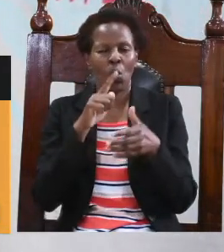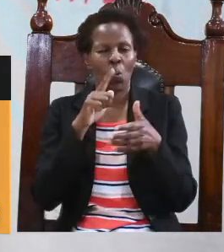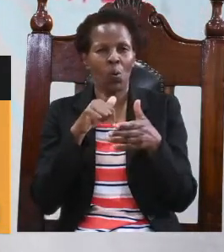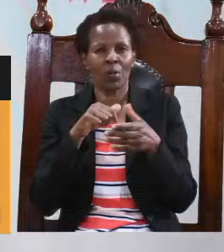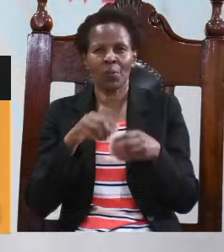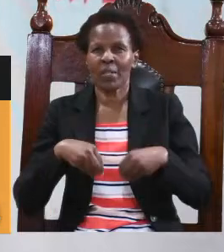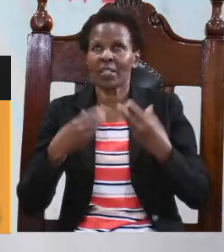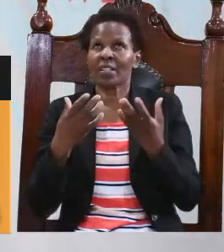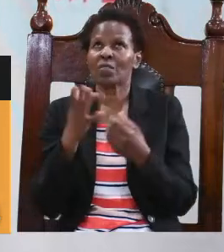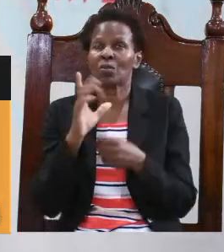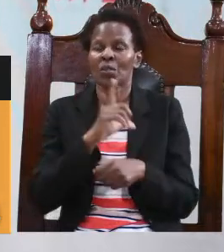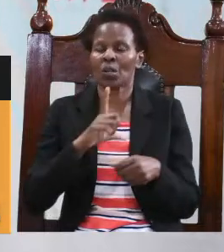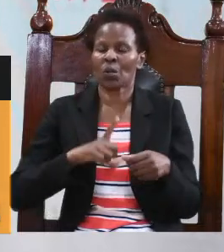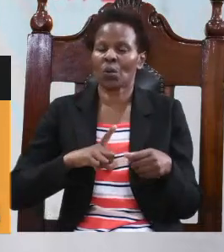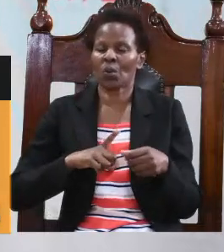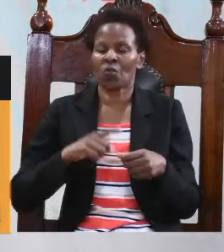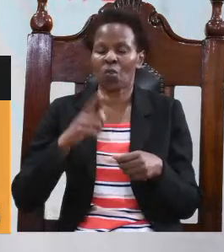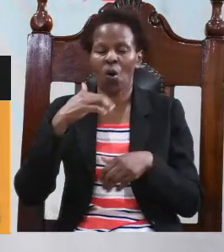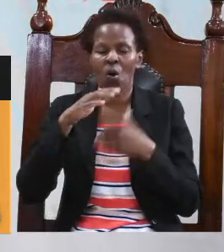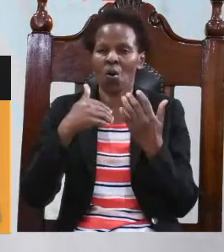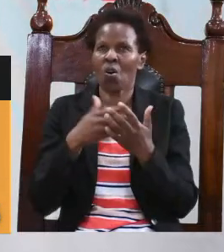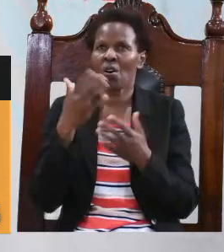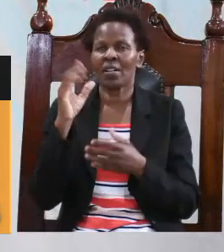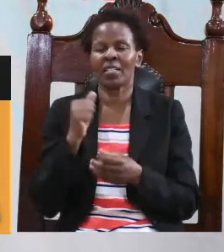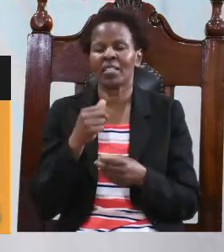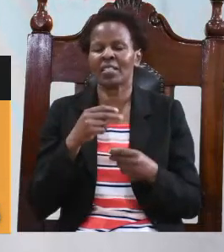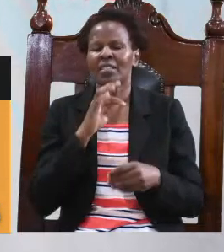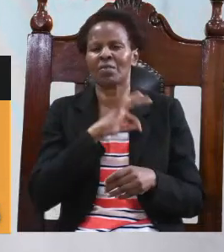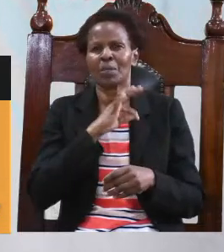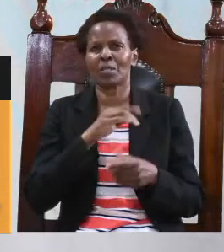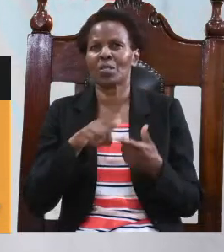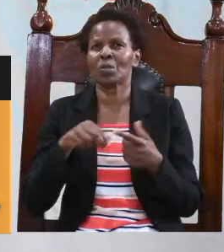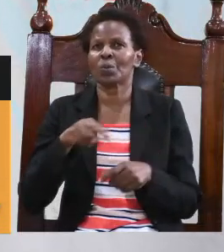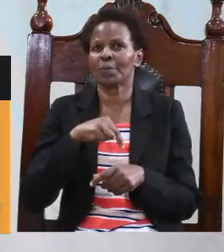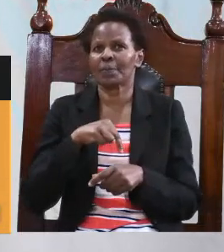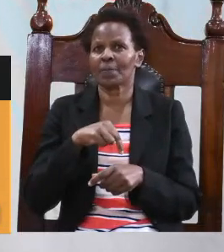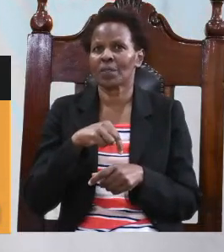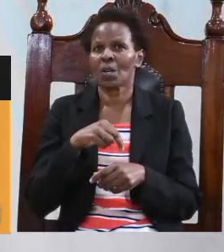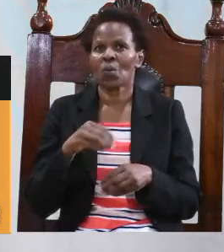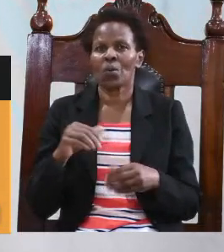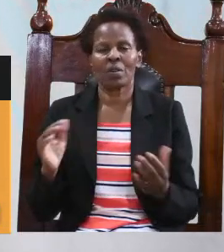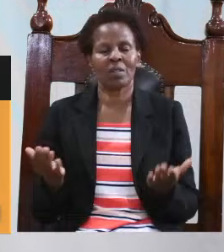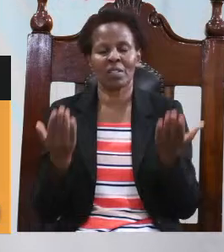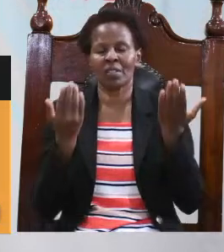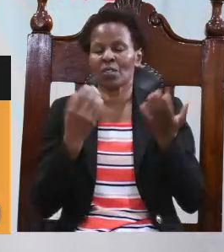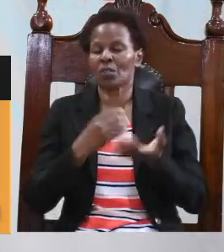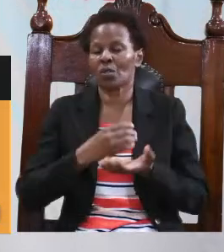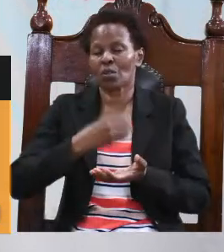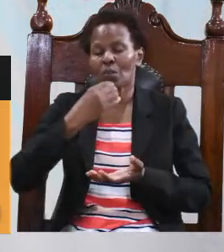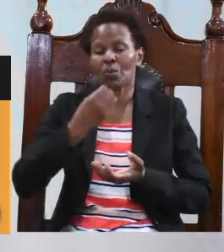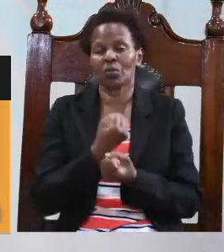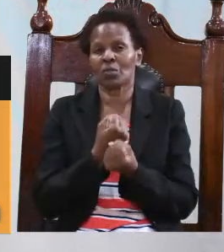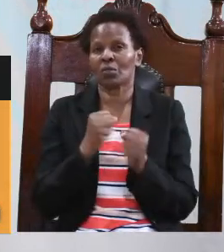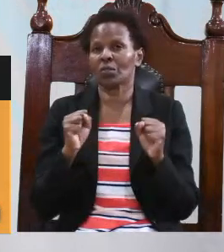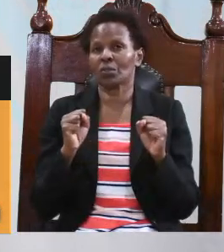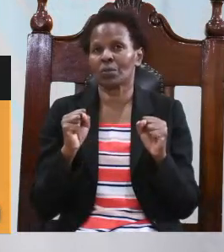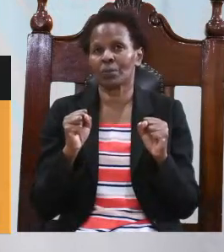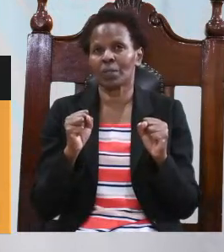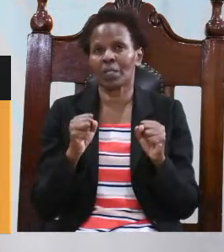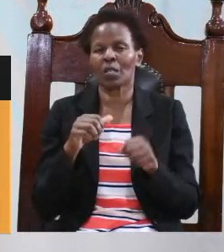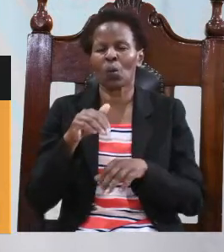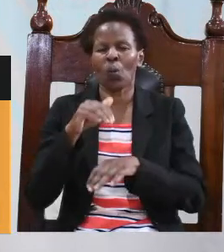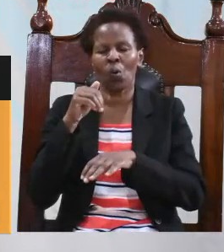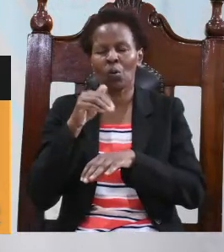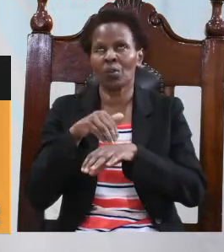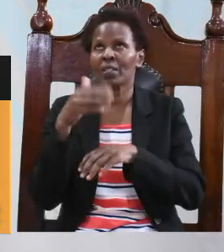Shall we lend to the Lord for all his benefits to us? We will lift up the cup of salvation and